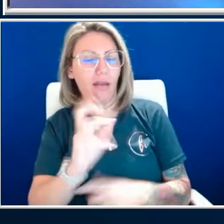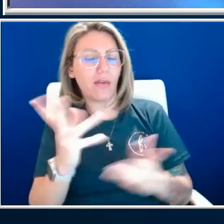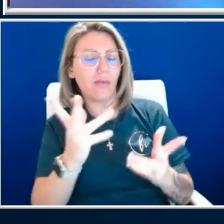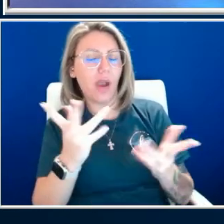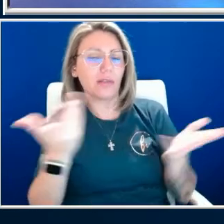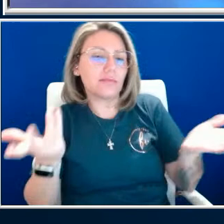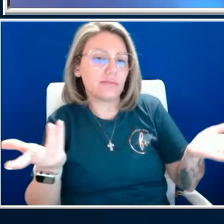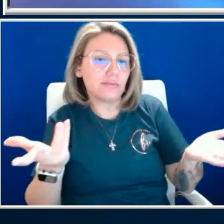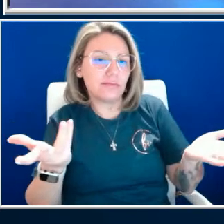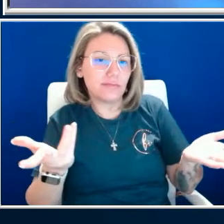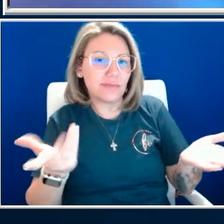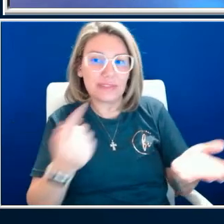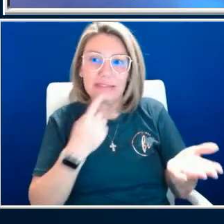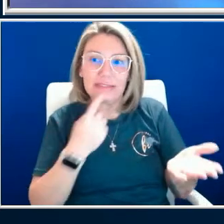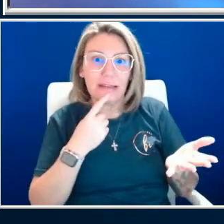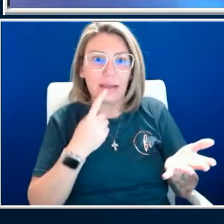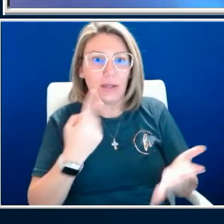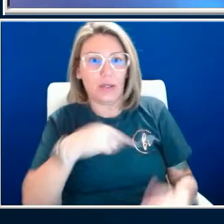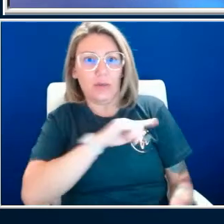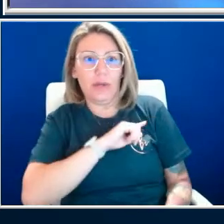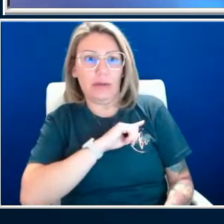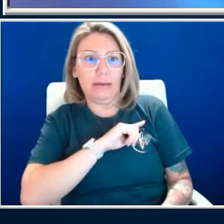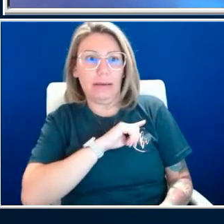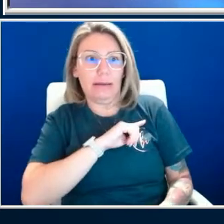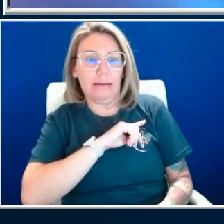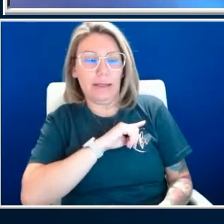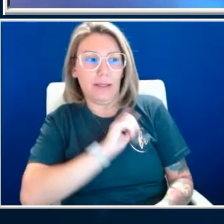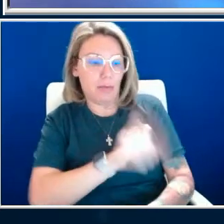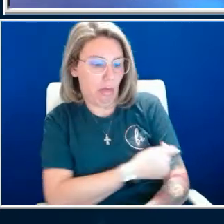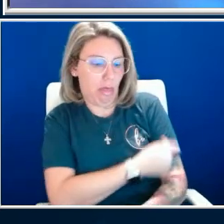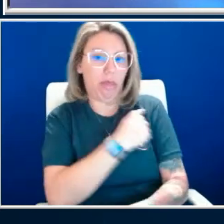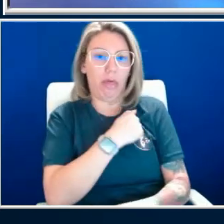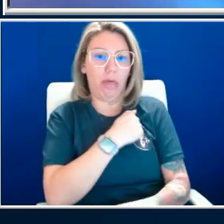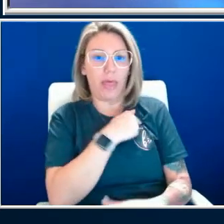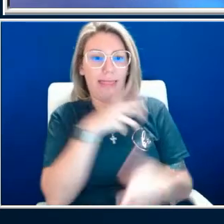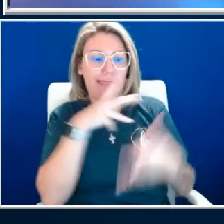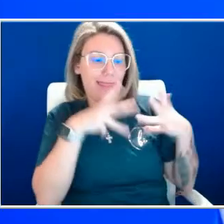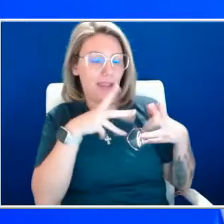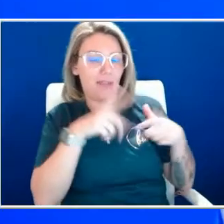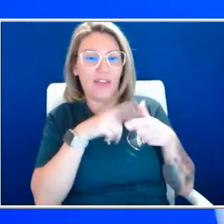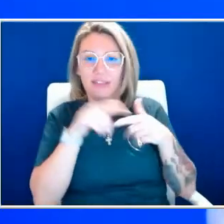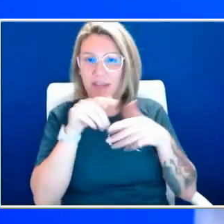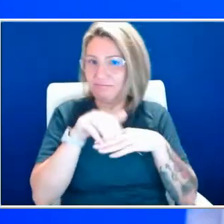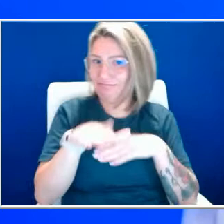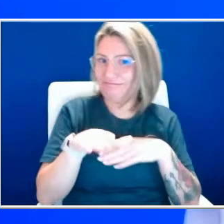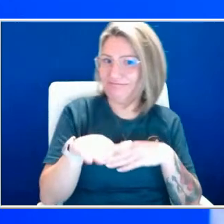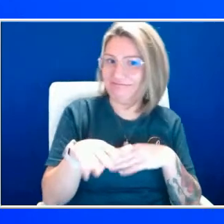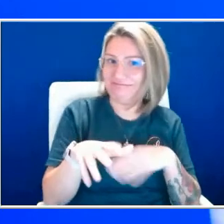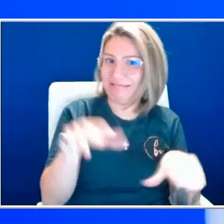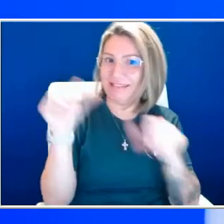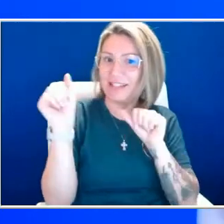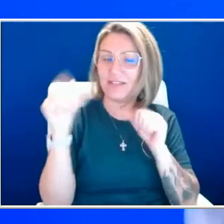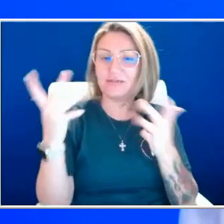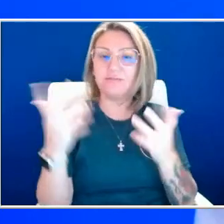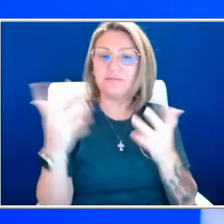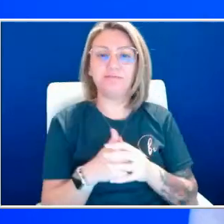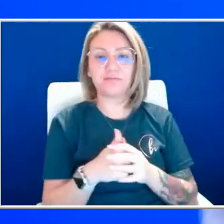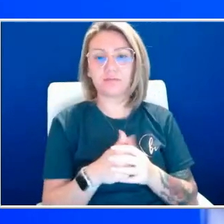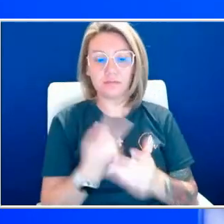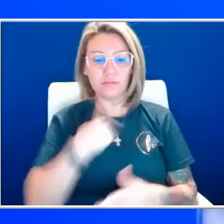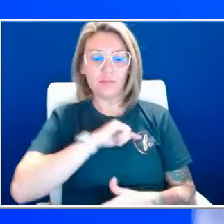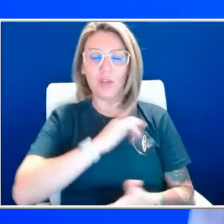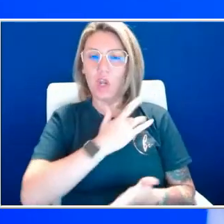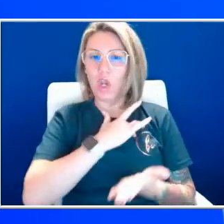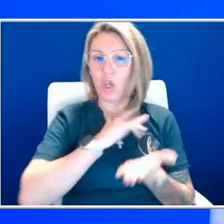say, here, we're going to put this on you and we're sending you on your way? What was going on? I mean, if we as cardiologists send somebody home